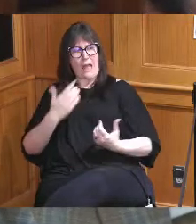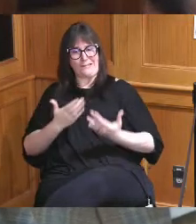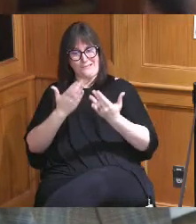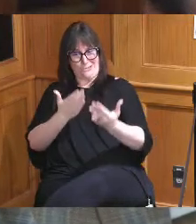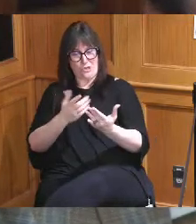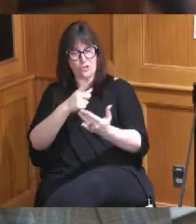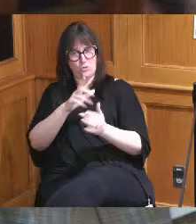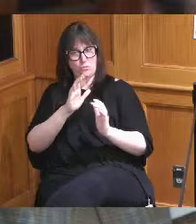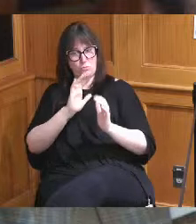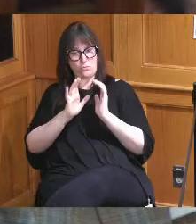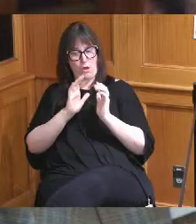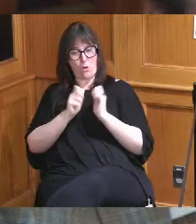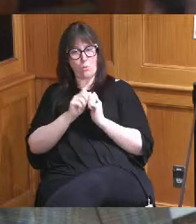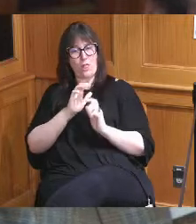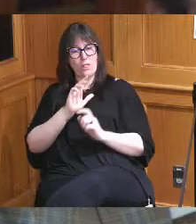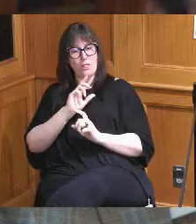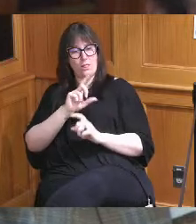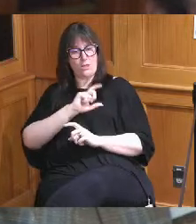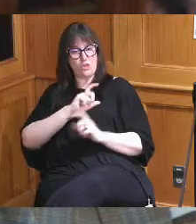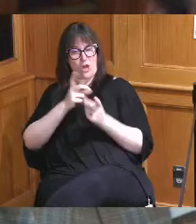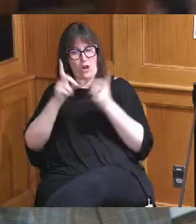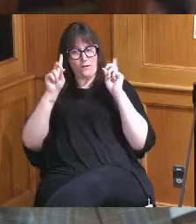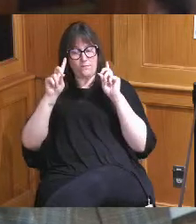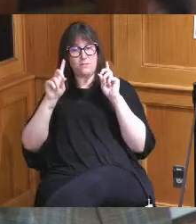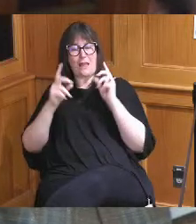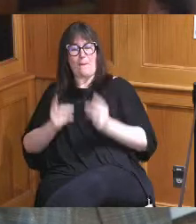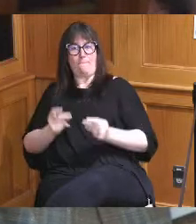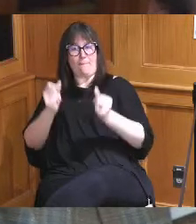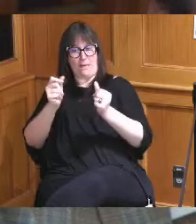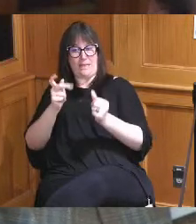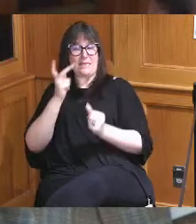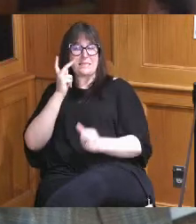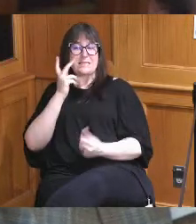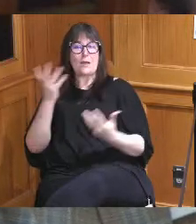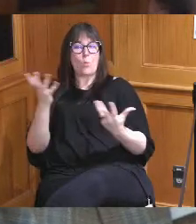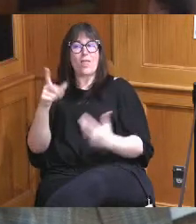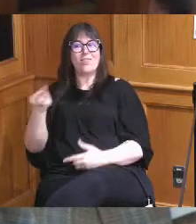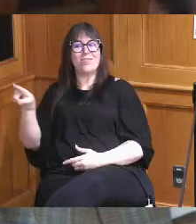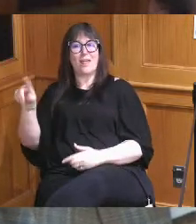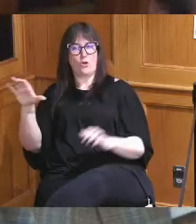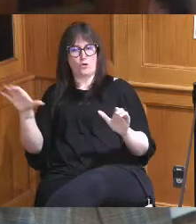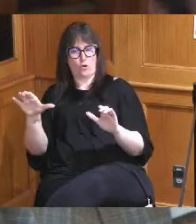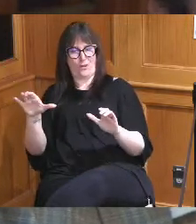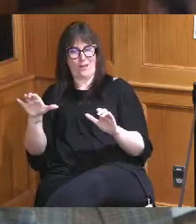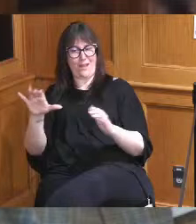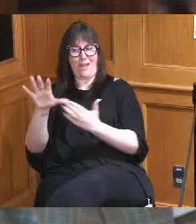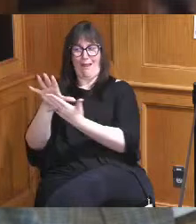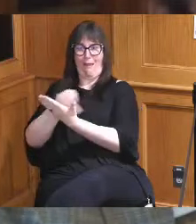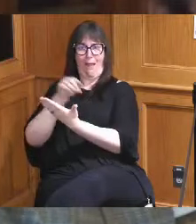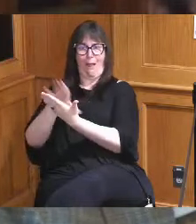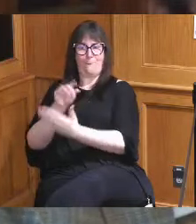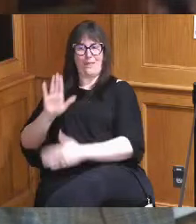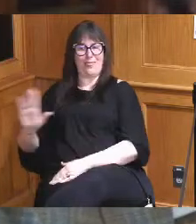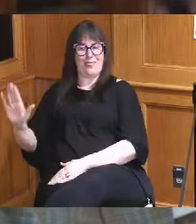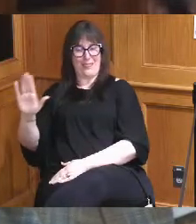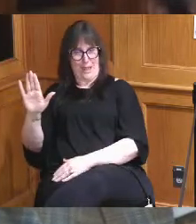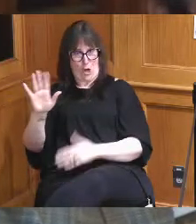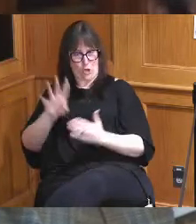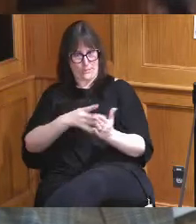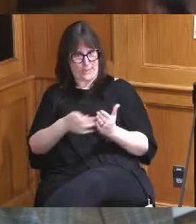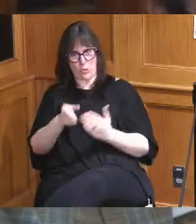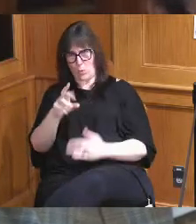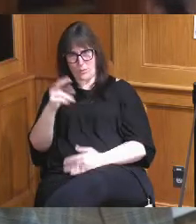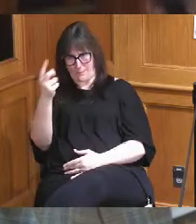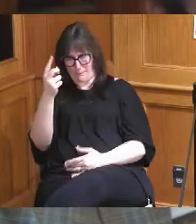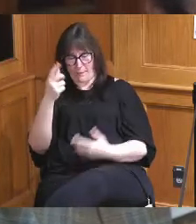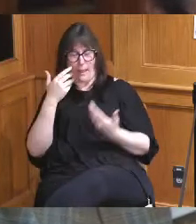have a conversation with the sheriff's office immediately and see what they're doing and how we could maybe they can help with that. I don't know what they could